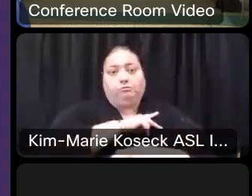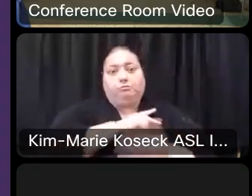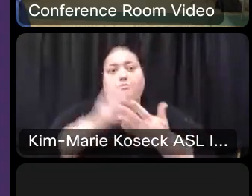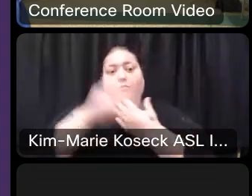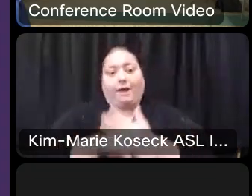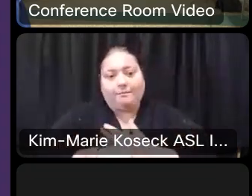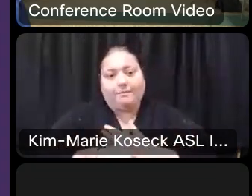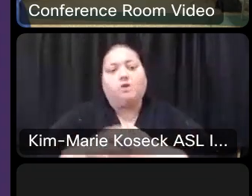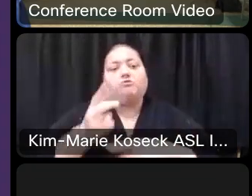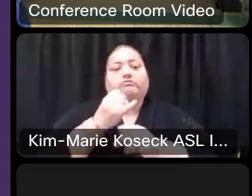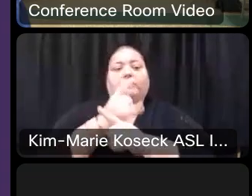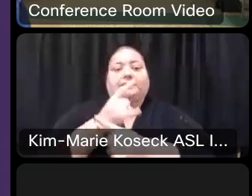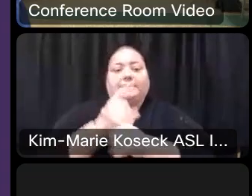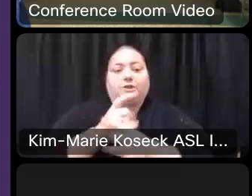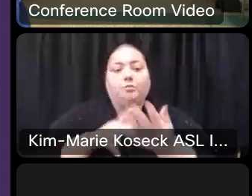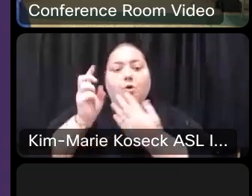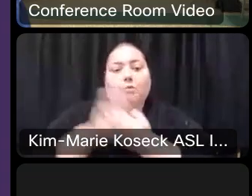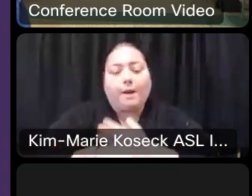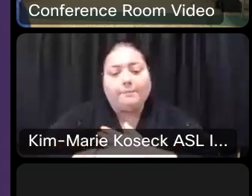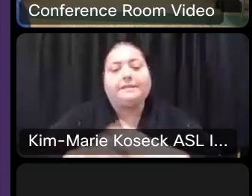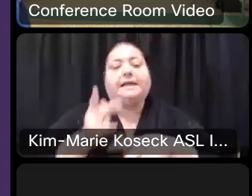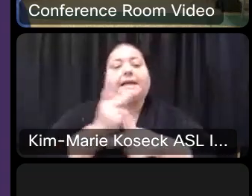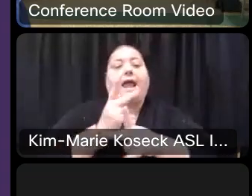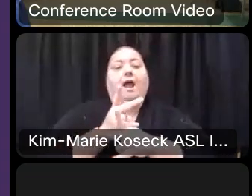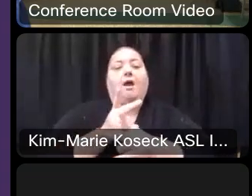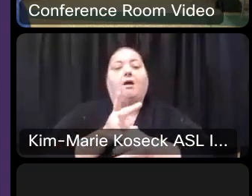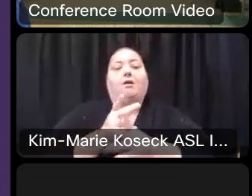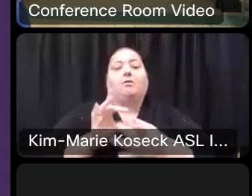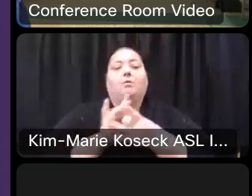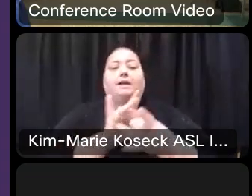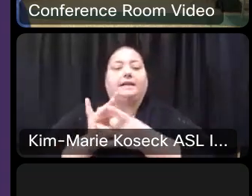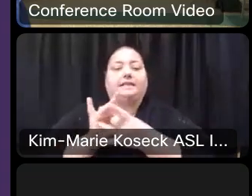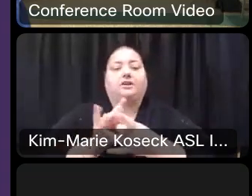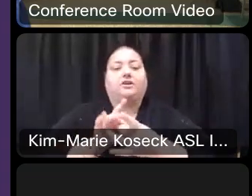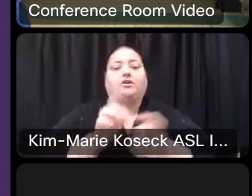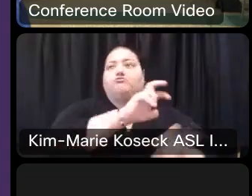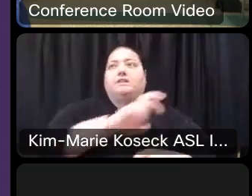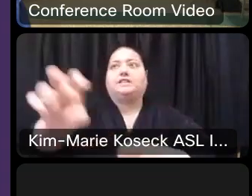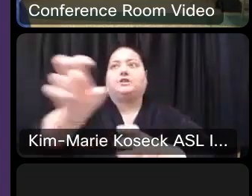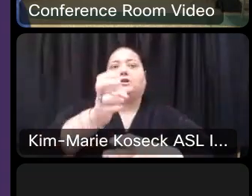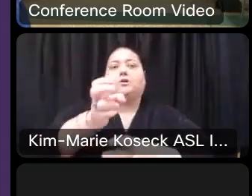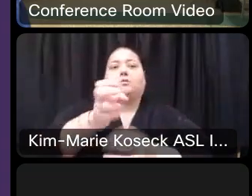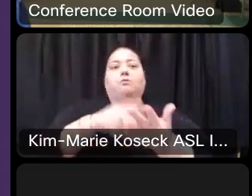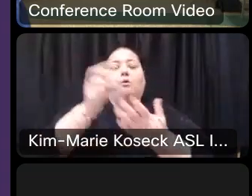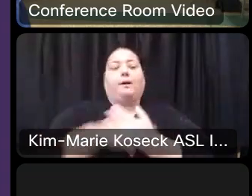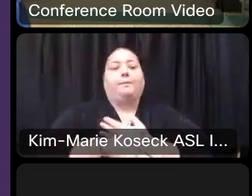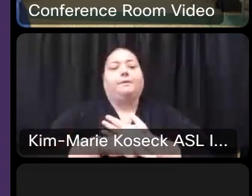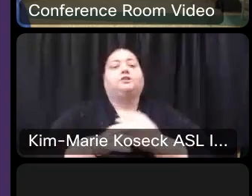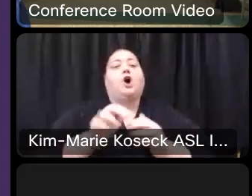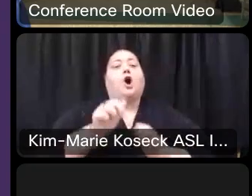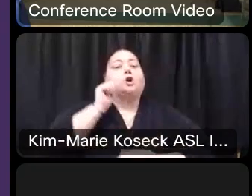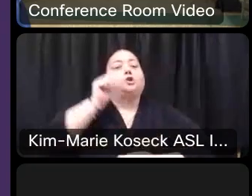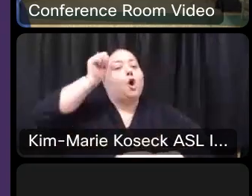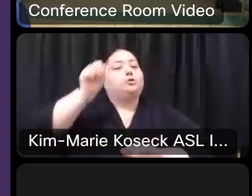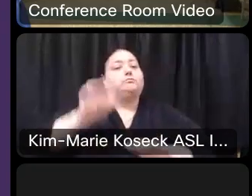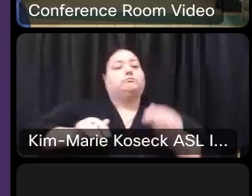residential programs. Care coordination, transitional care programs, adult serving